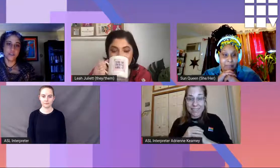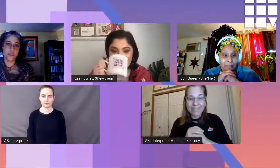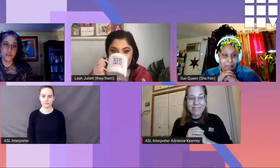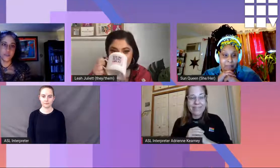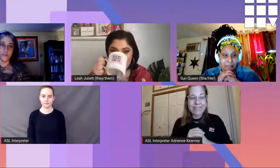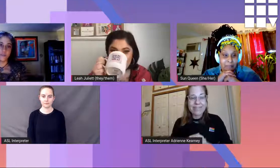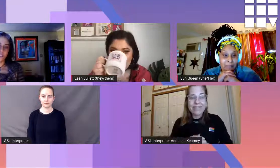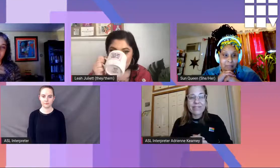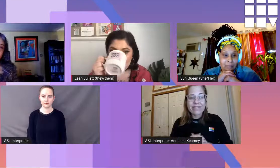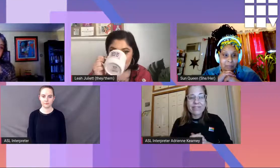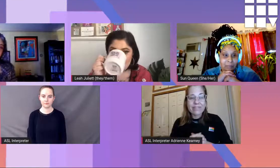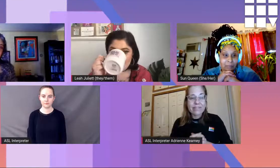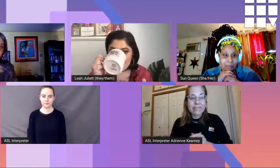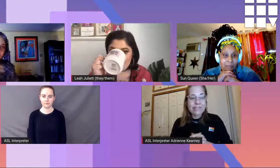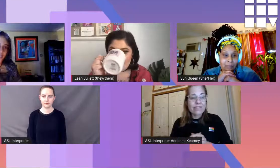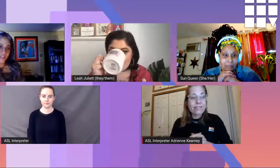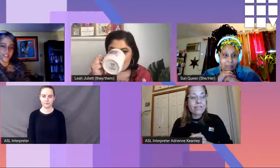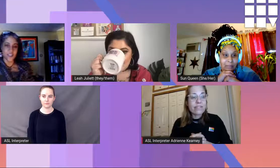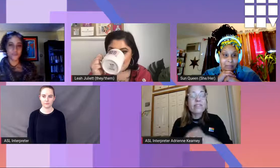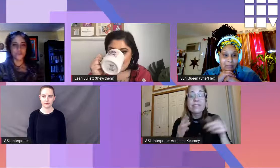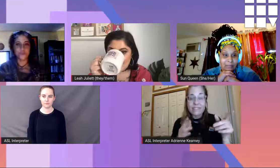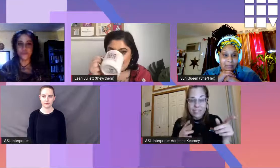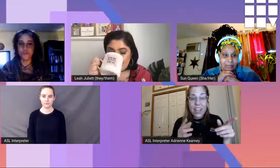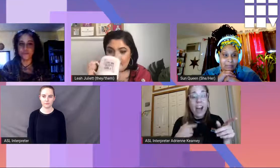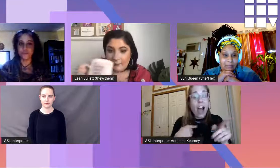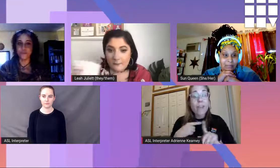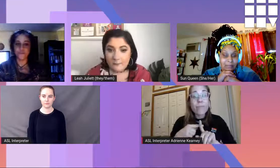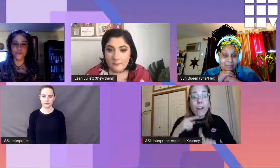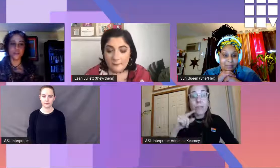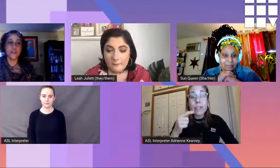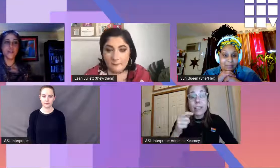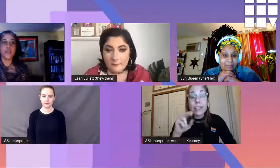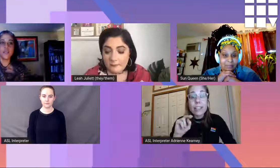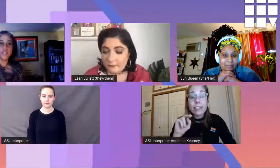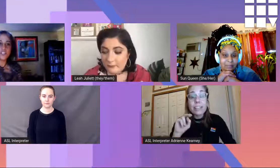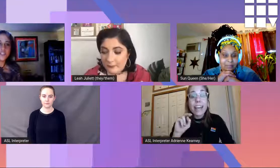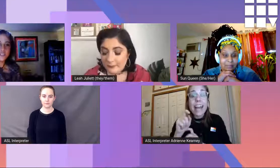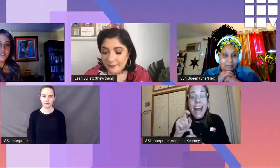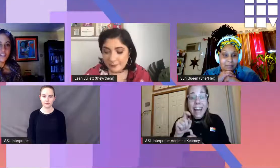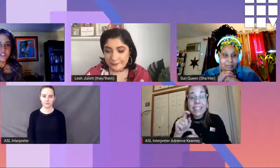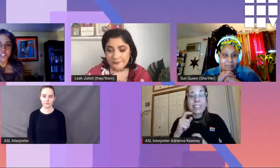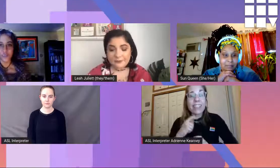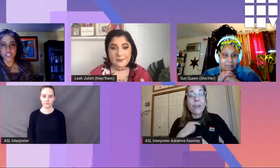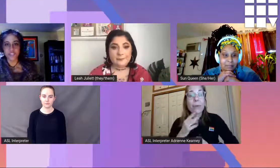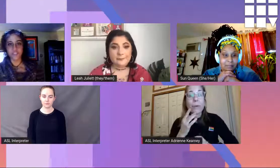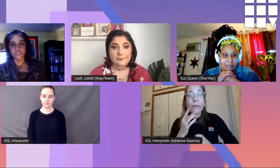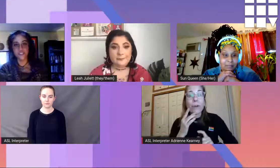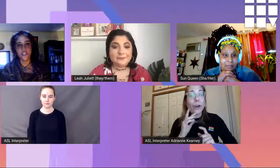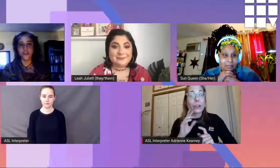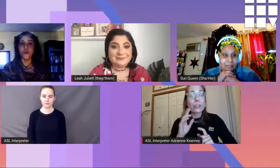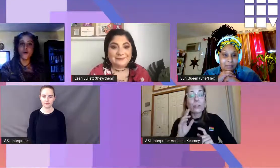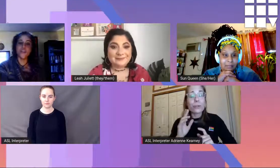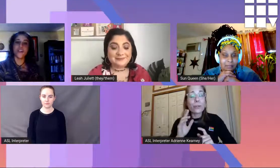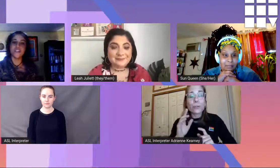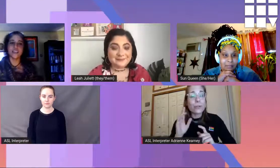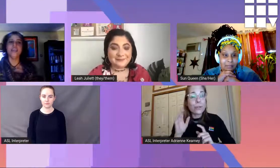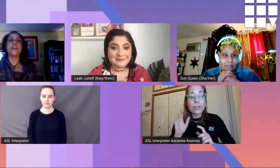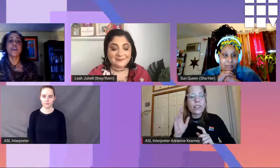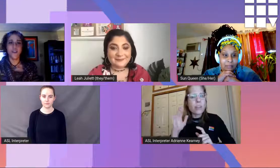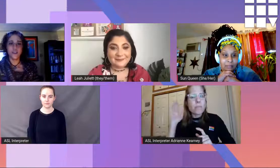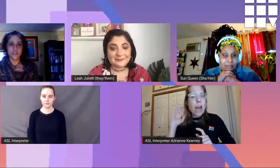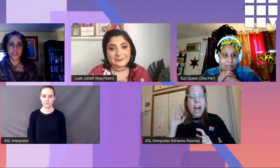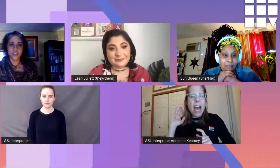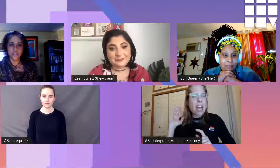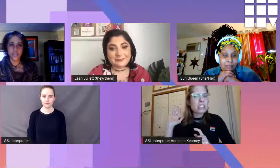Gen X, and we're supposed to like leave the past behind and move forward, move forward, move forward. I appreciate the gift that your generation has given us in holding on to